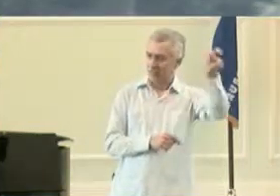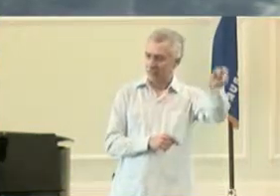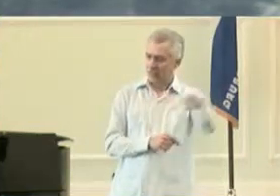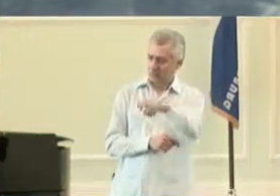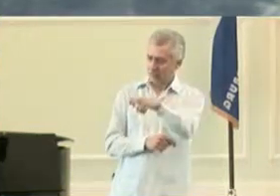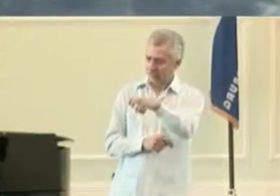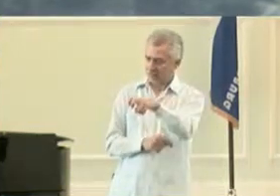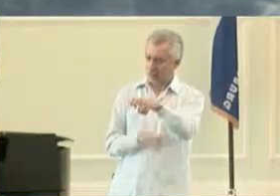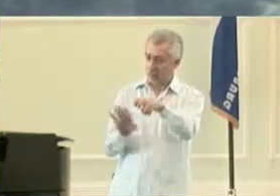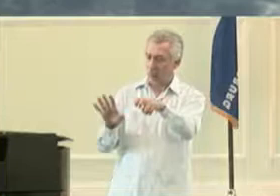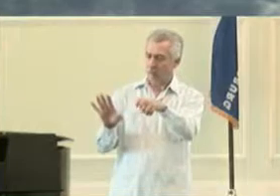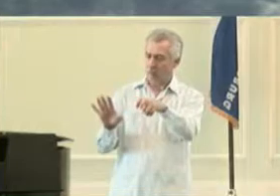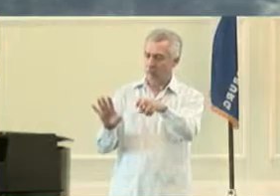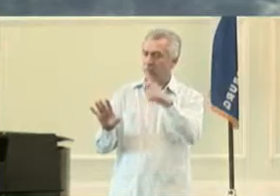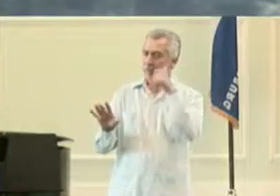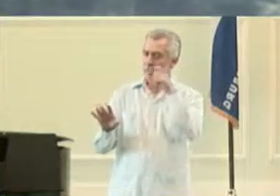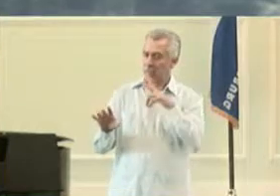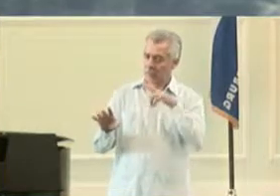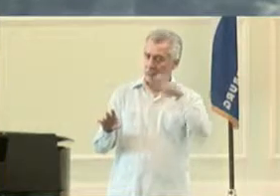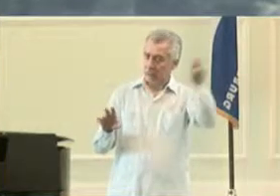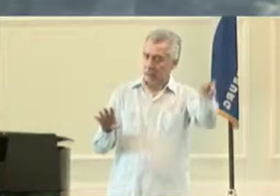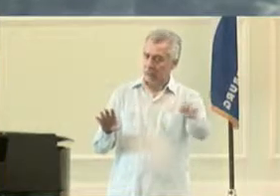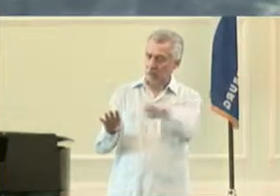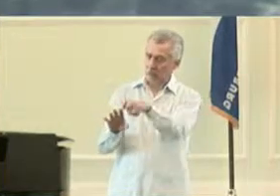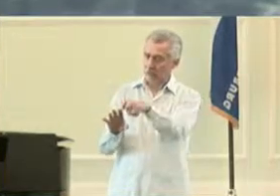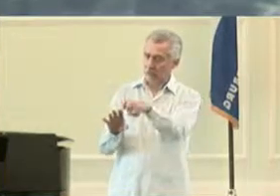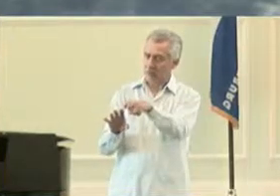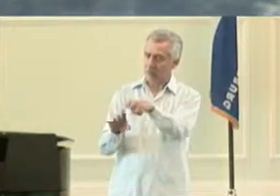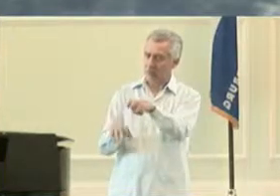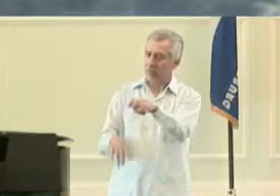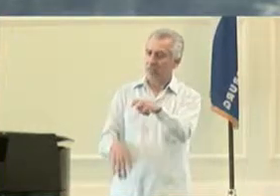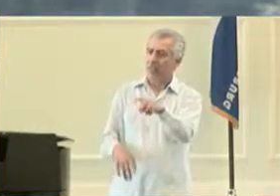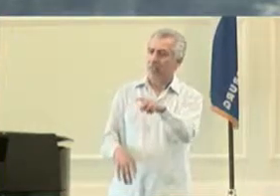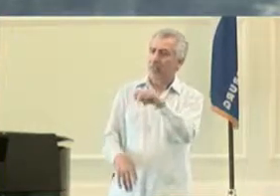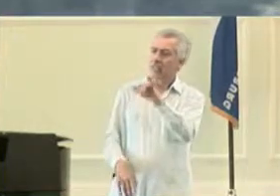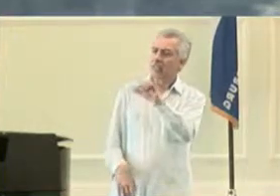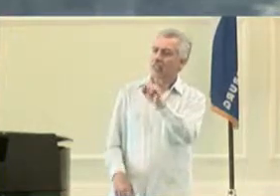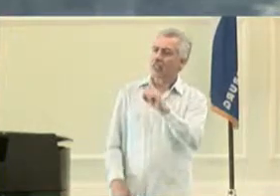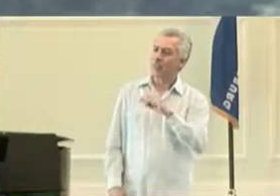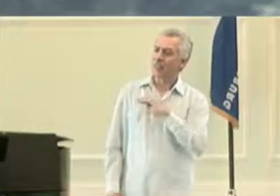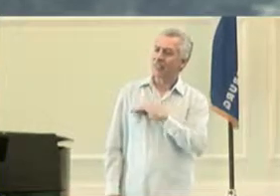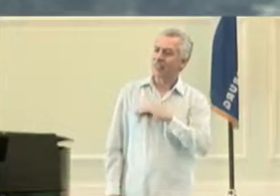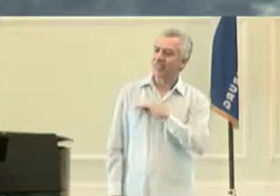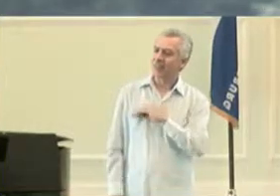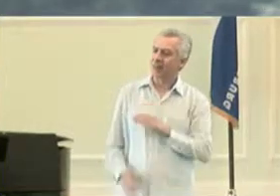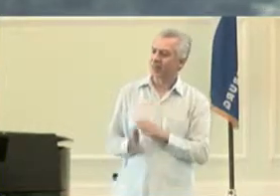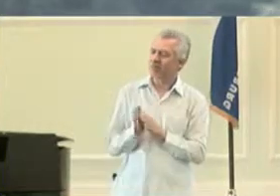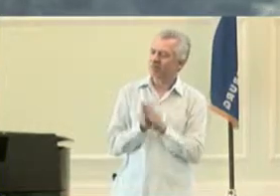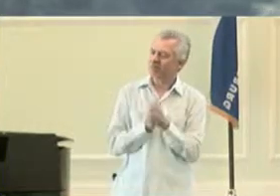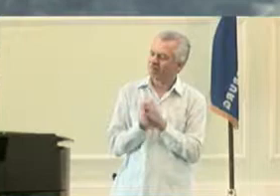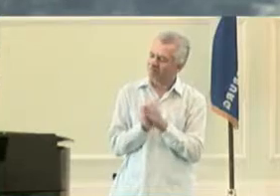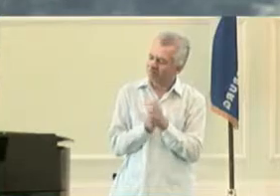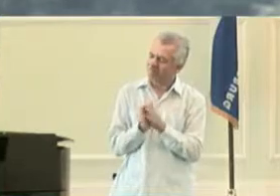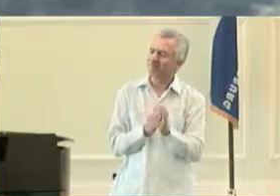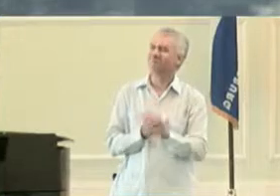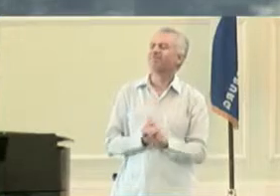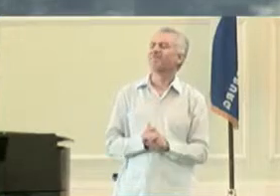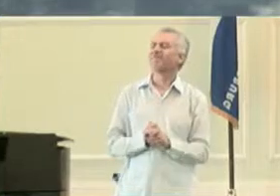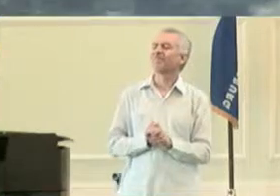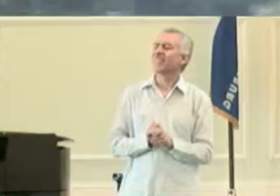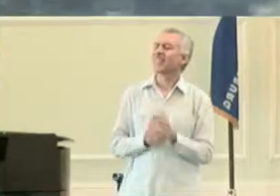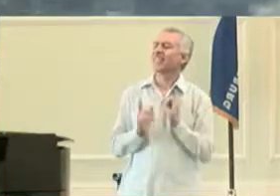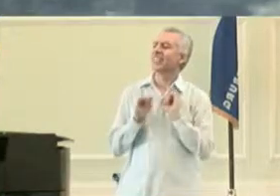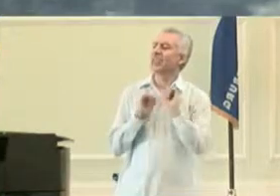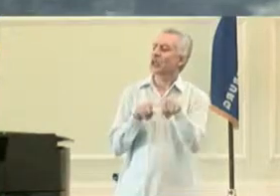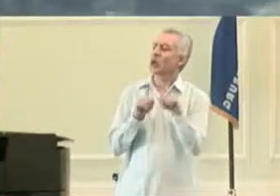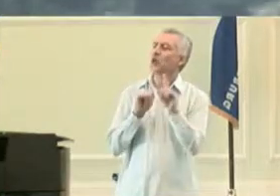this lady is a missionary for God. Did you know that? She goes from